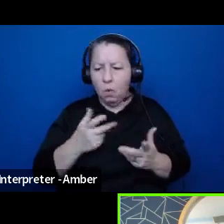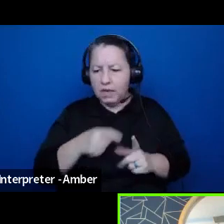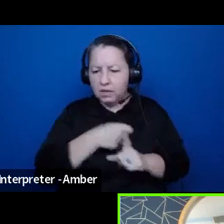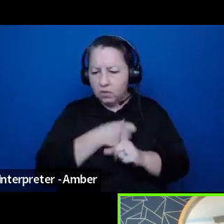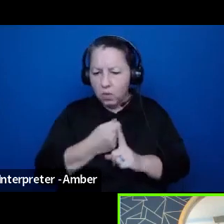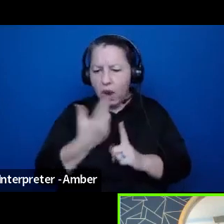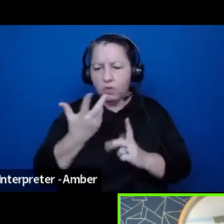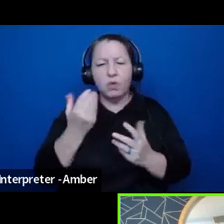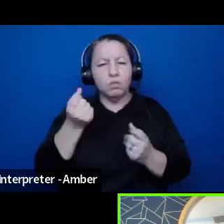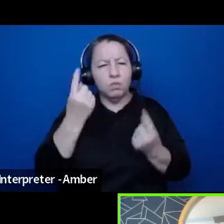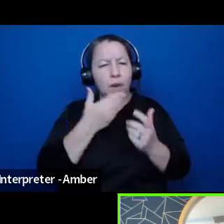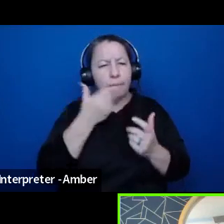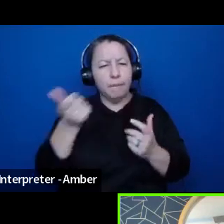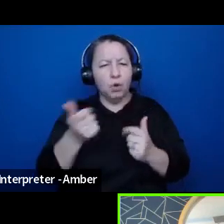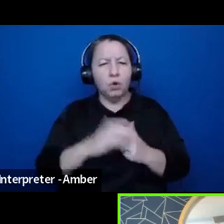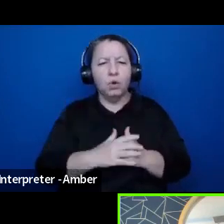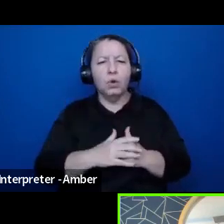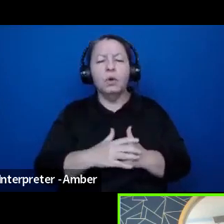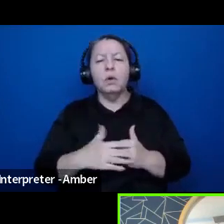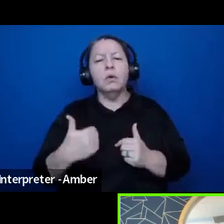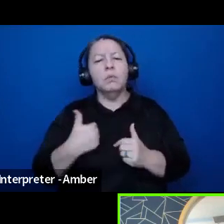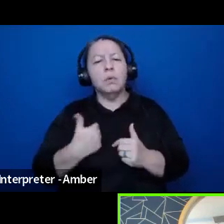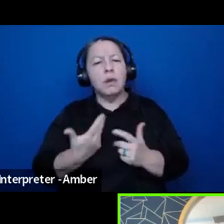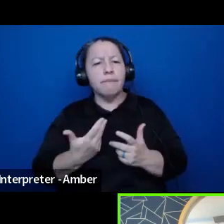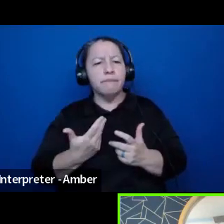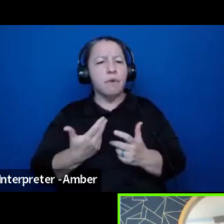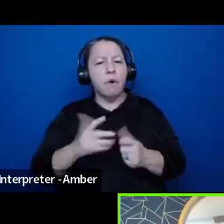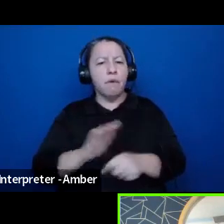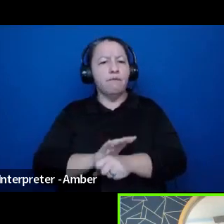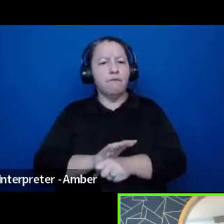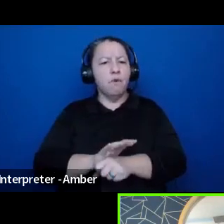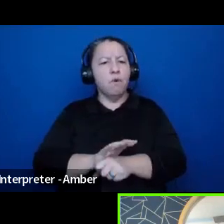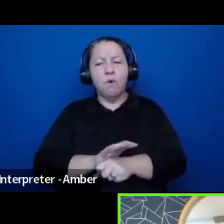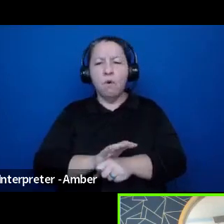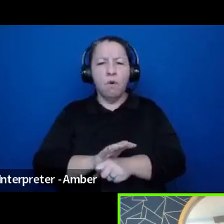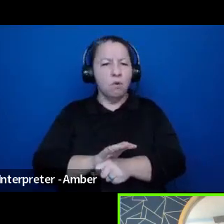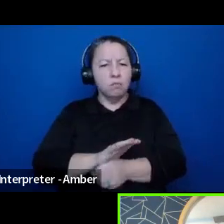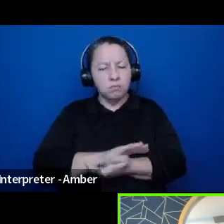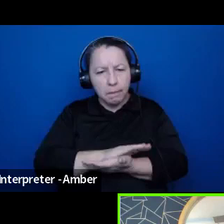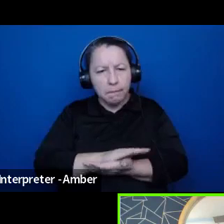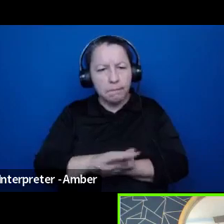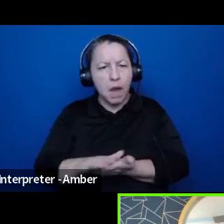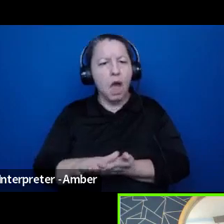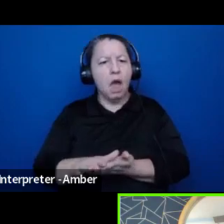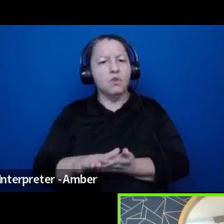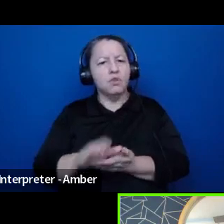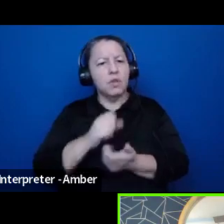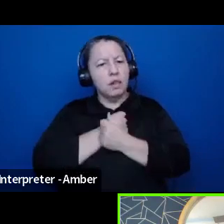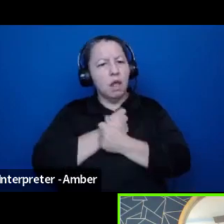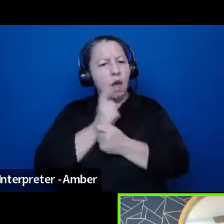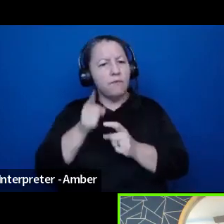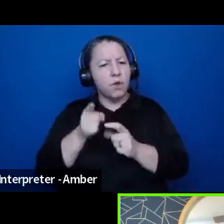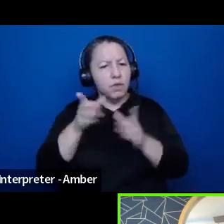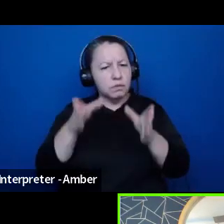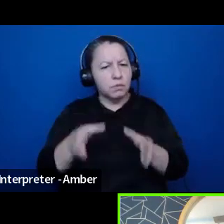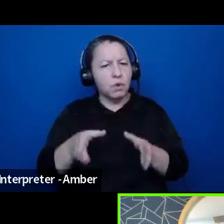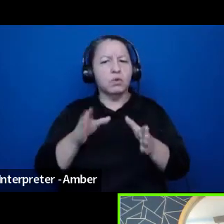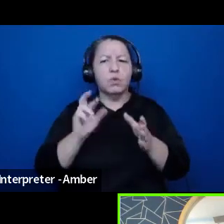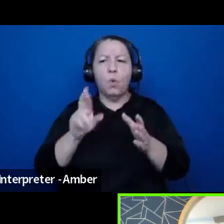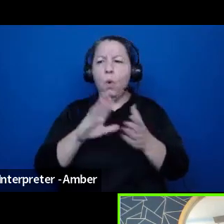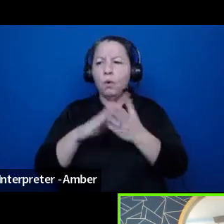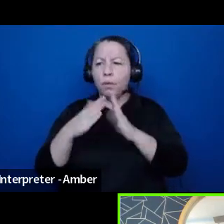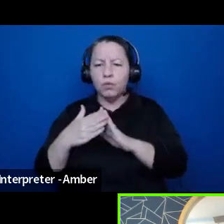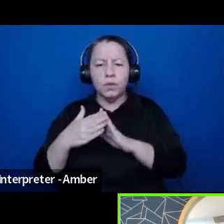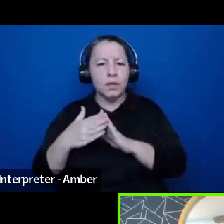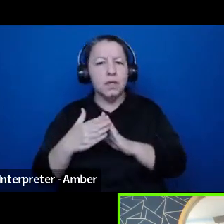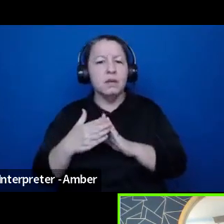and have the full compassion and love. And so that's kind of what I think of when I think of what